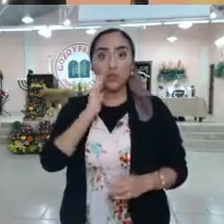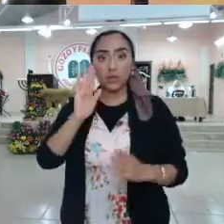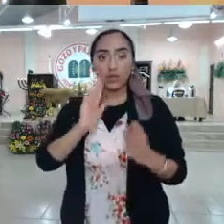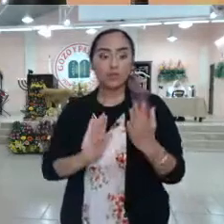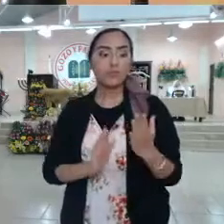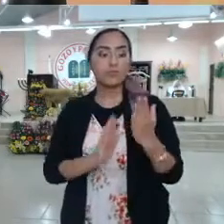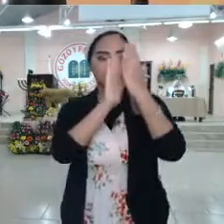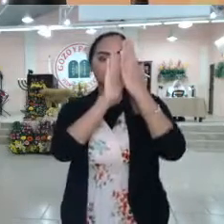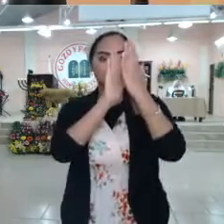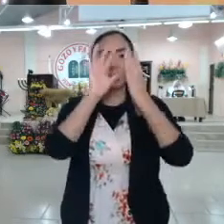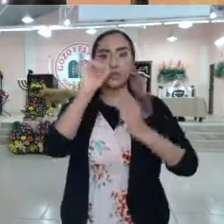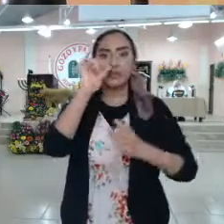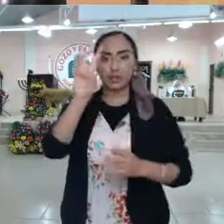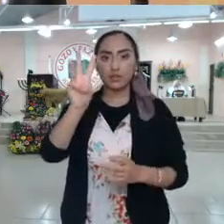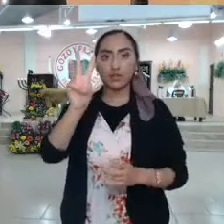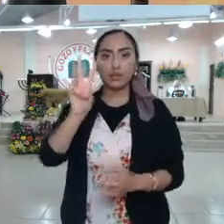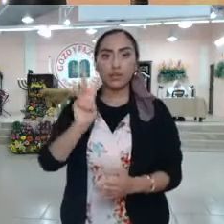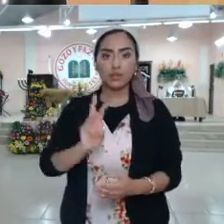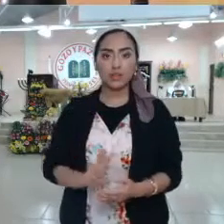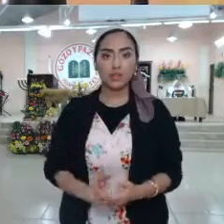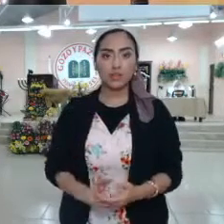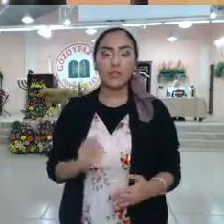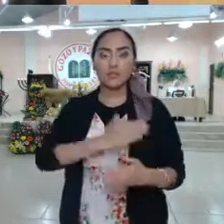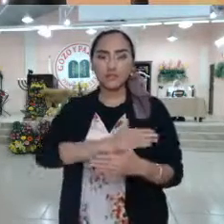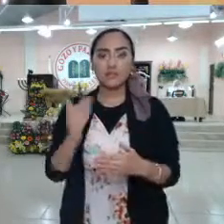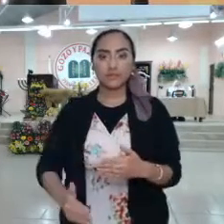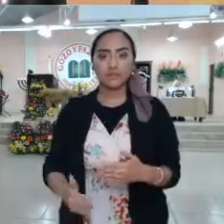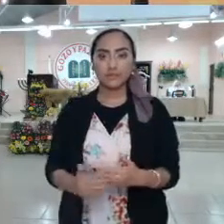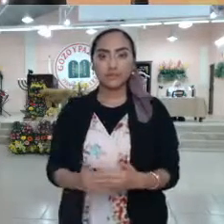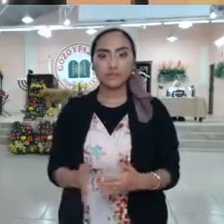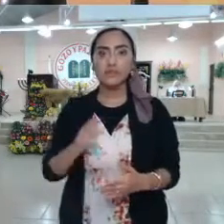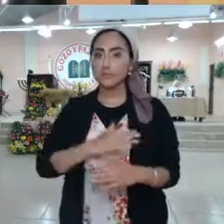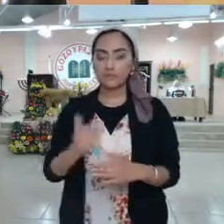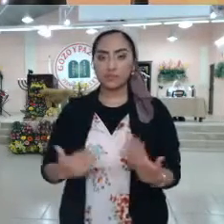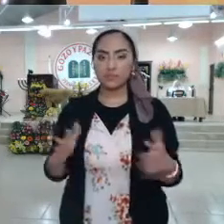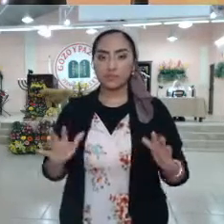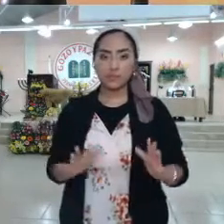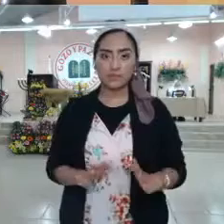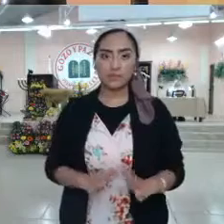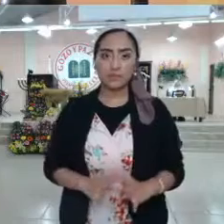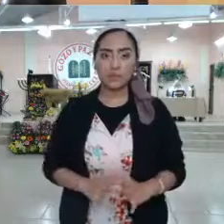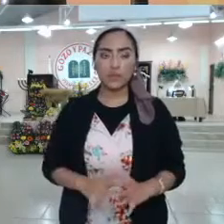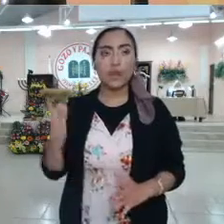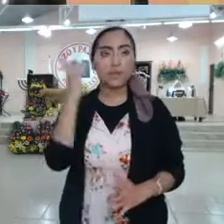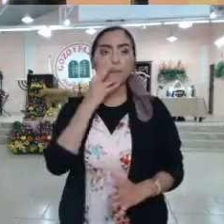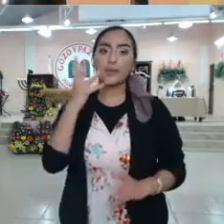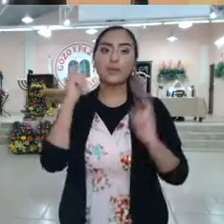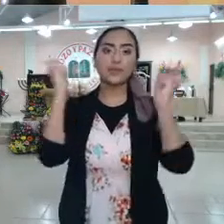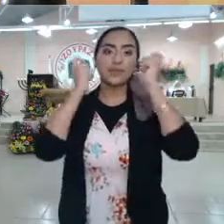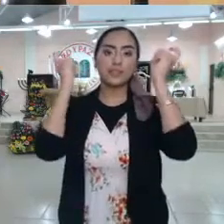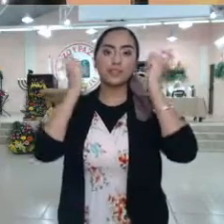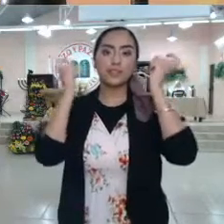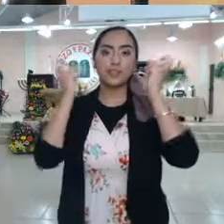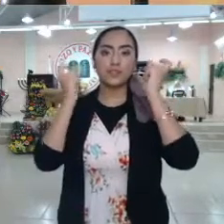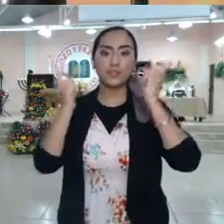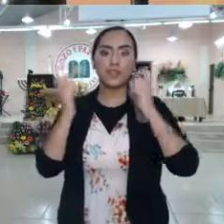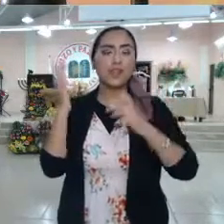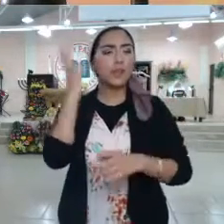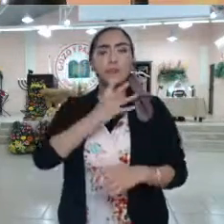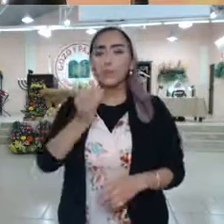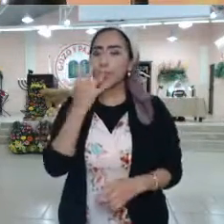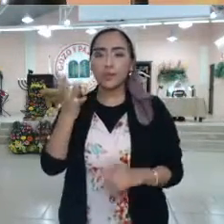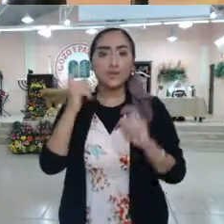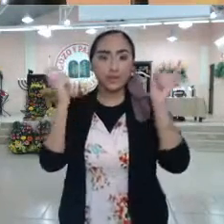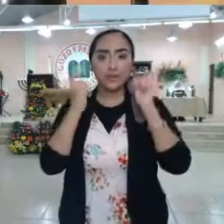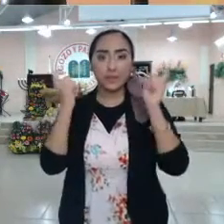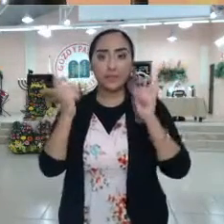you and I were going to show them in front of Joshua. The conclusion, and I finish. Beautiful feast. It